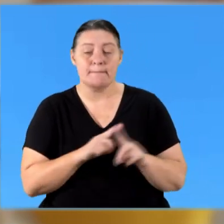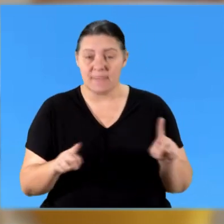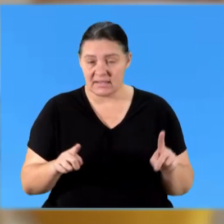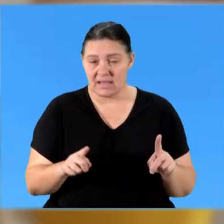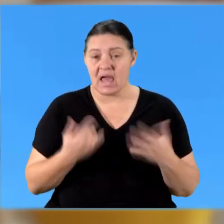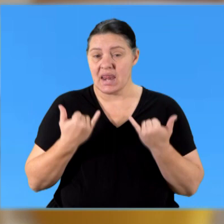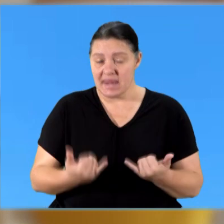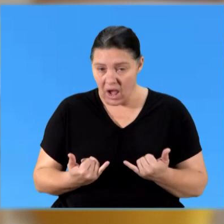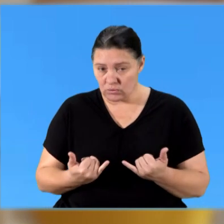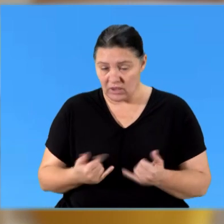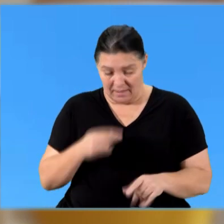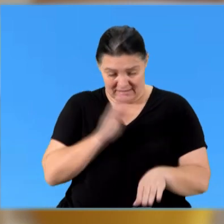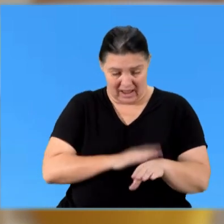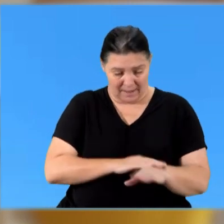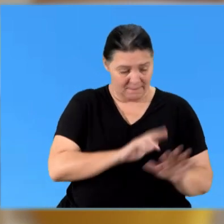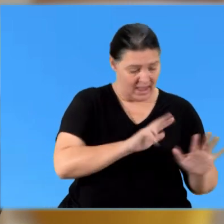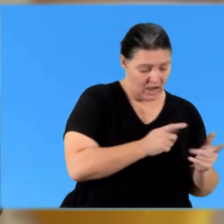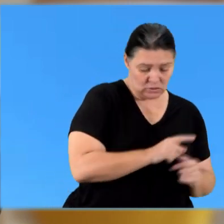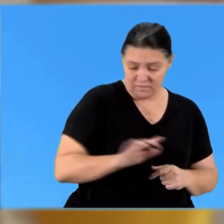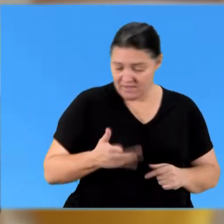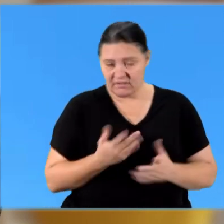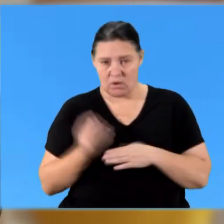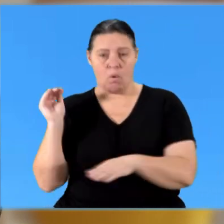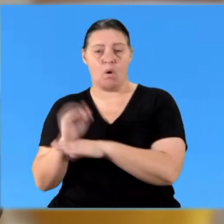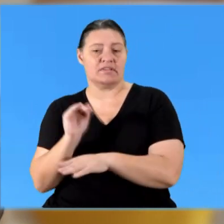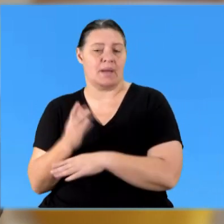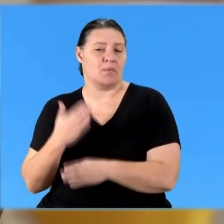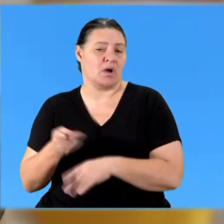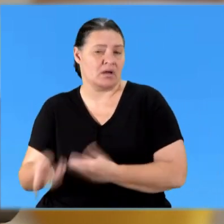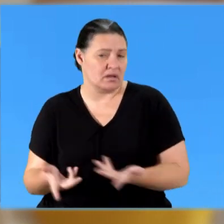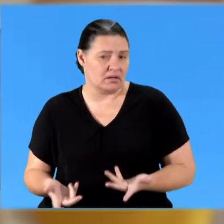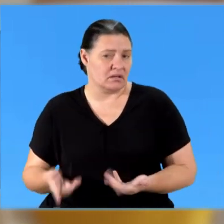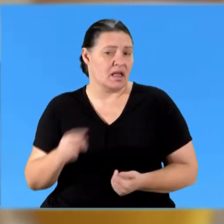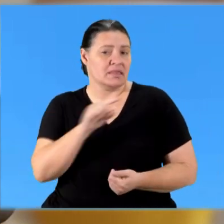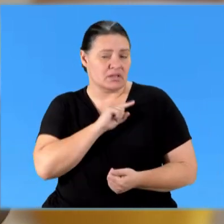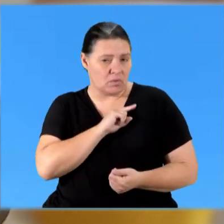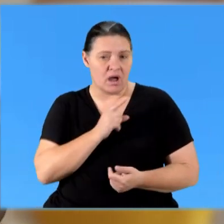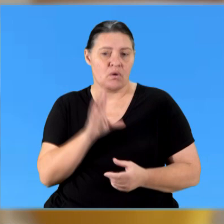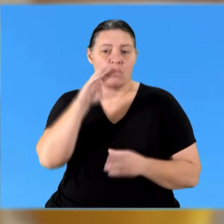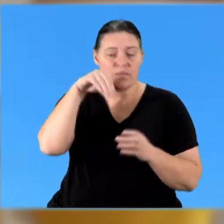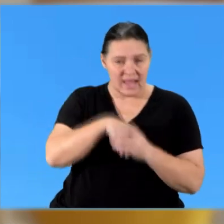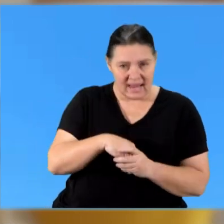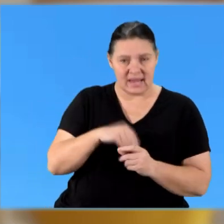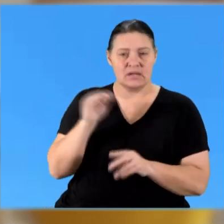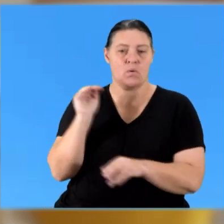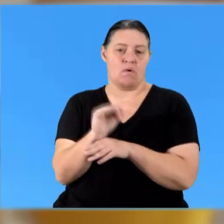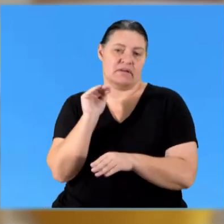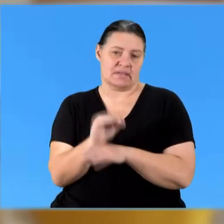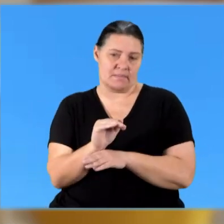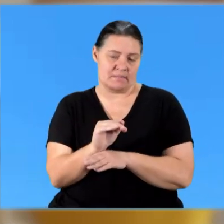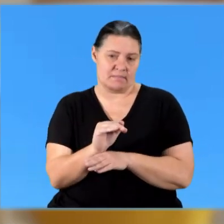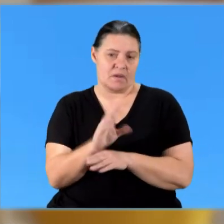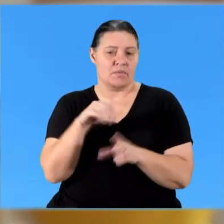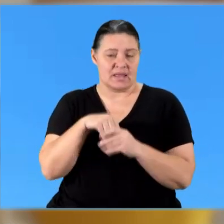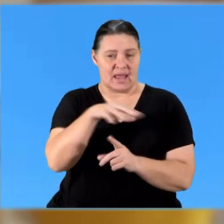are now continuing to work beyond your normal time. Therefore, you are now within the